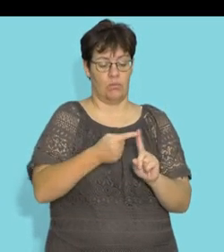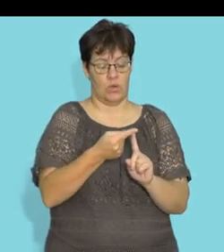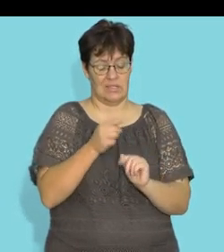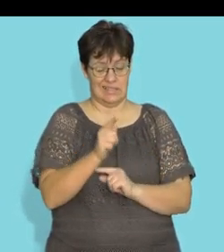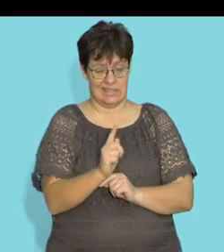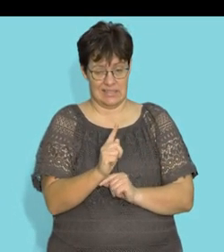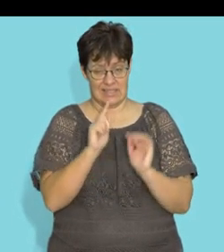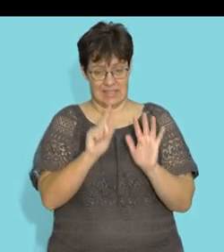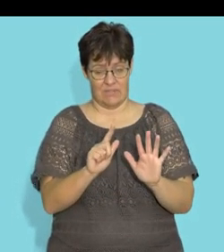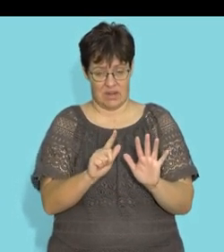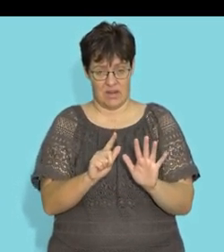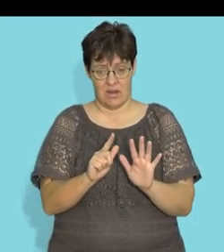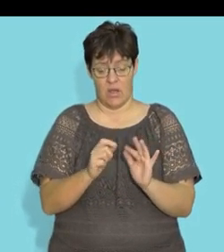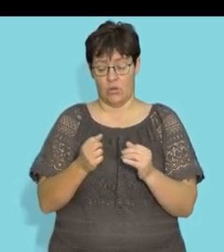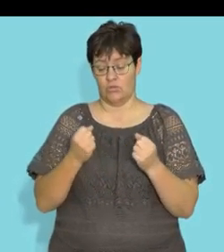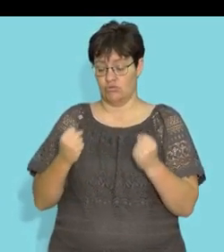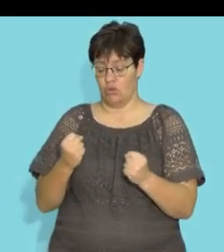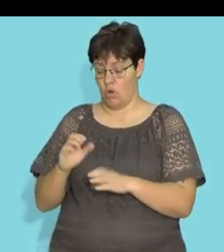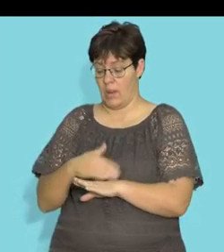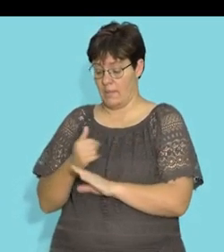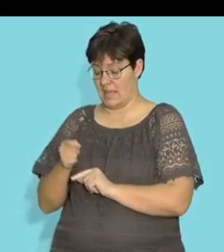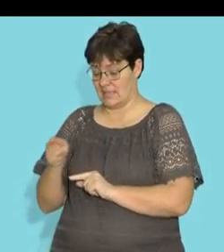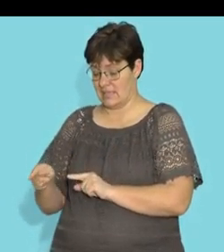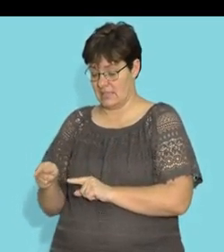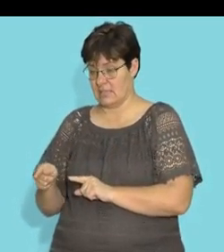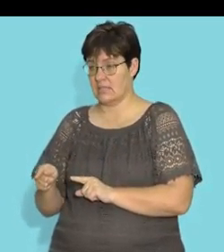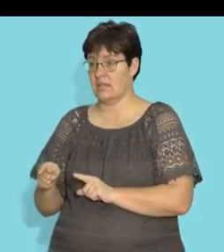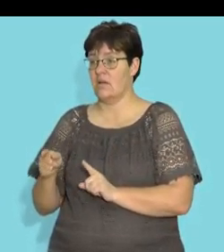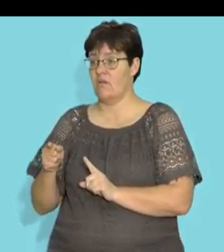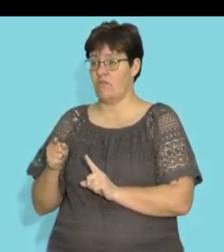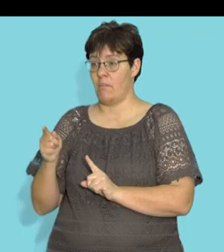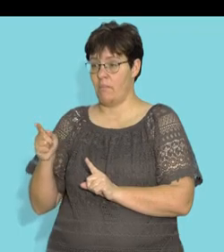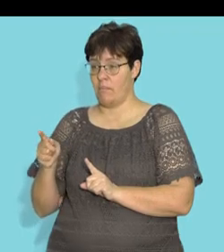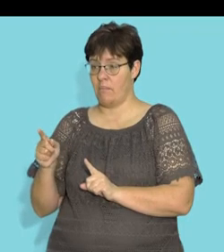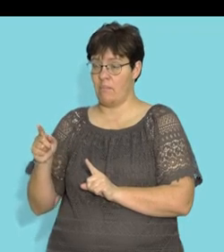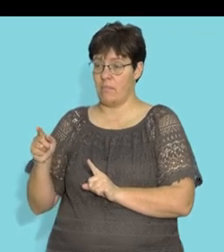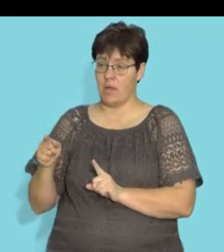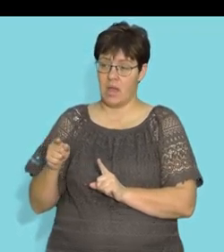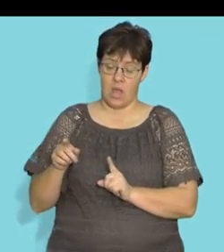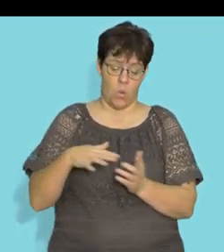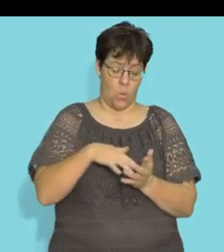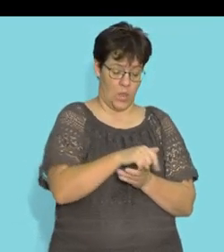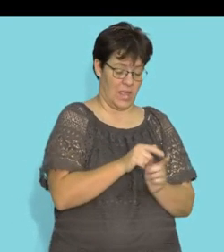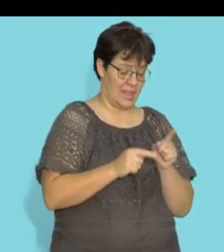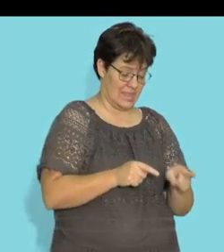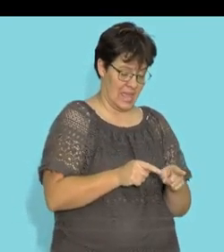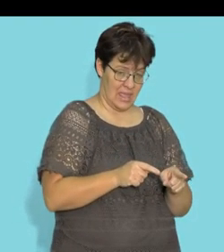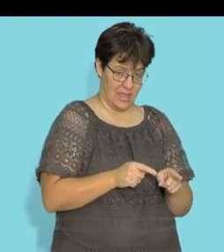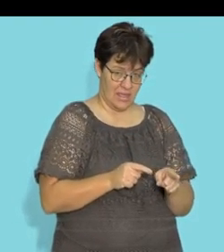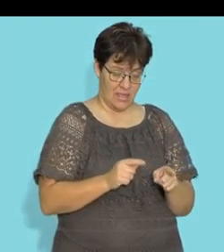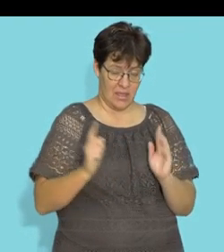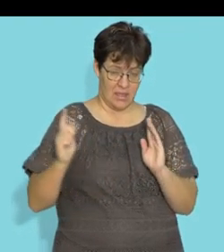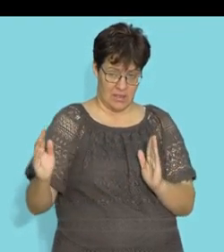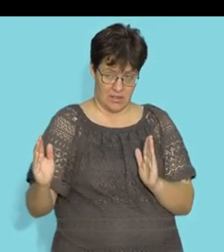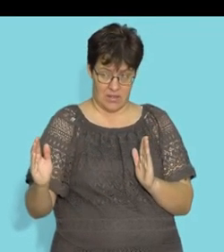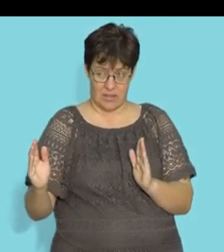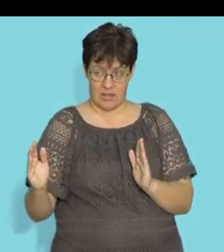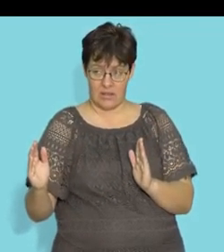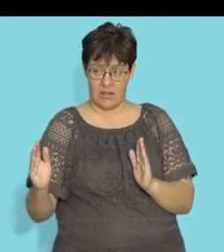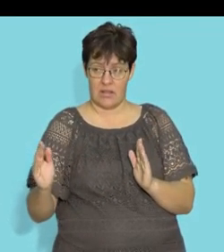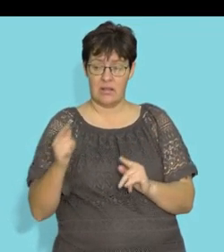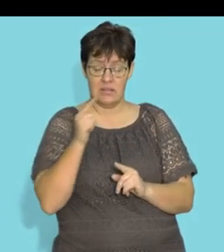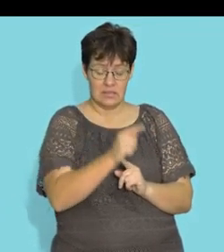weak basic? We have a strong base and a weak acid. So I normally think in terms of if this